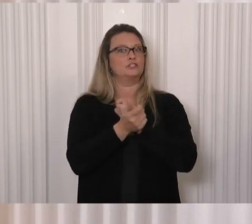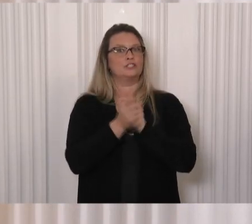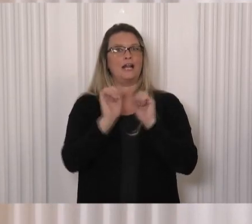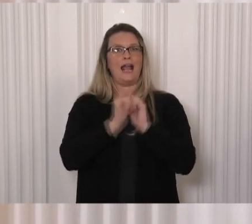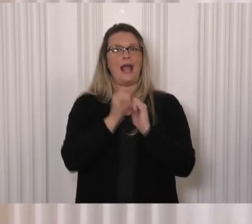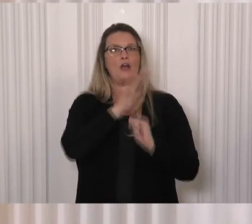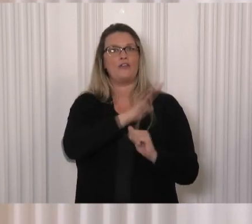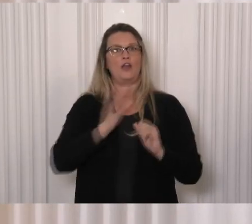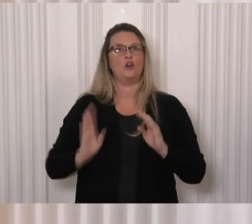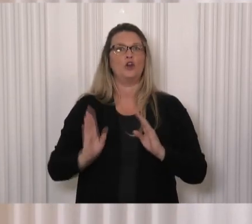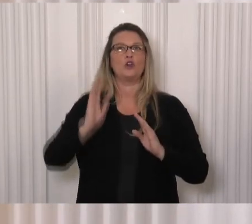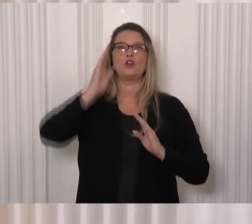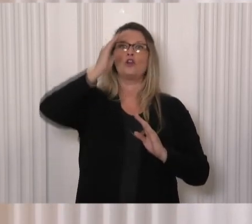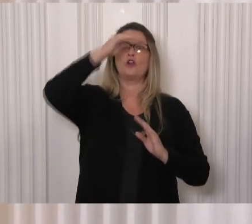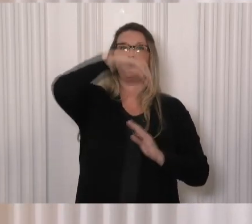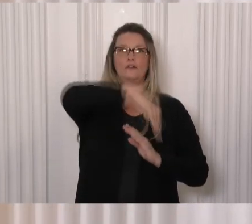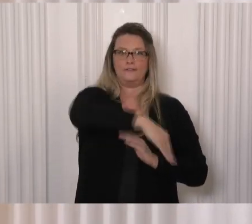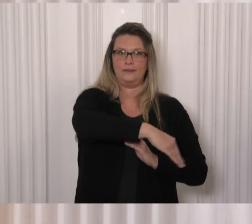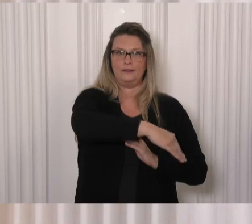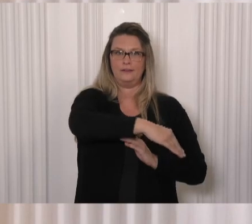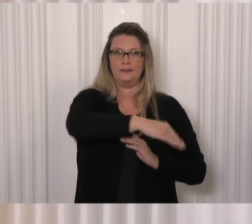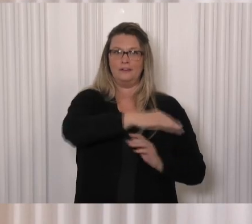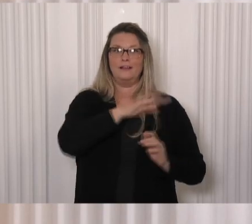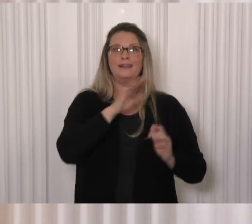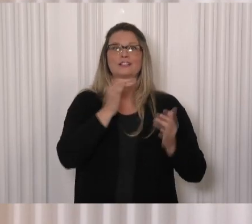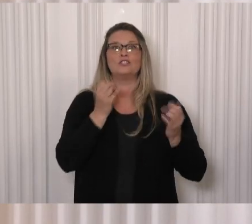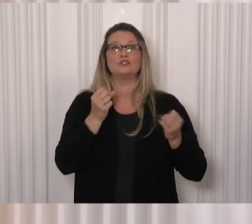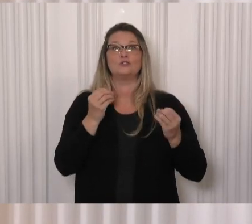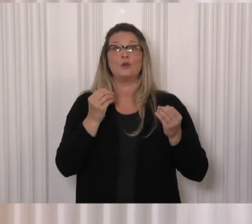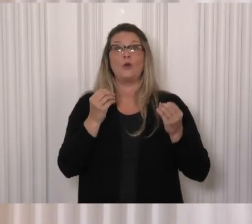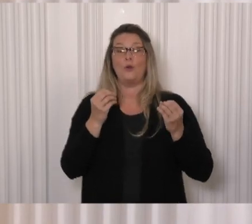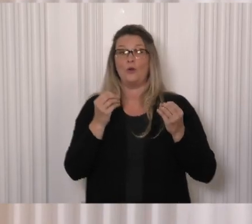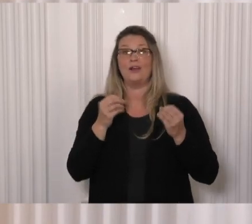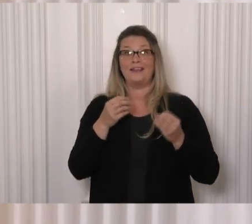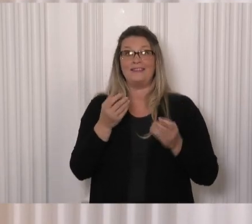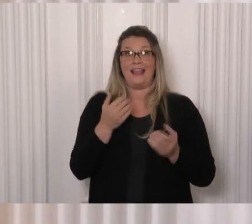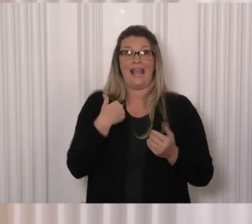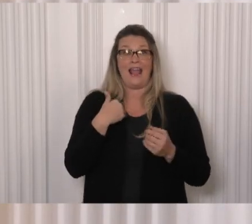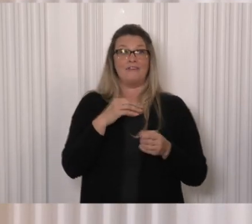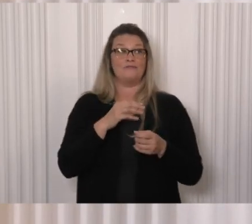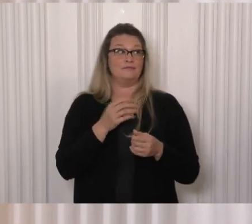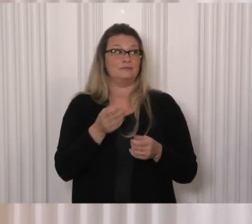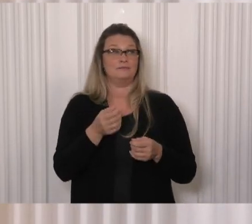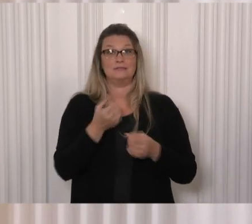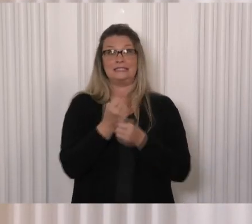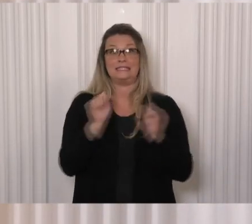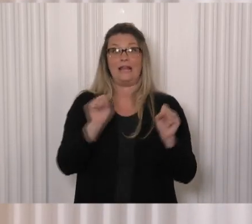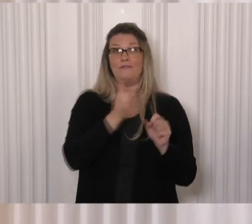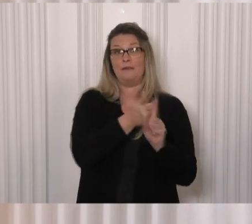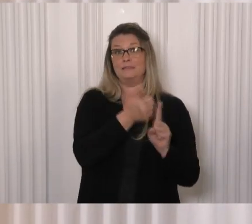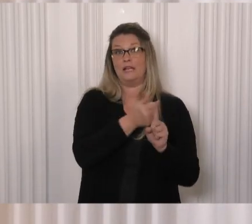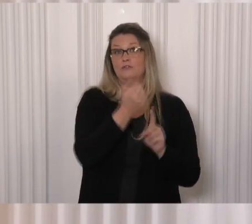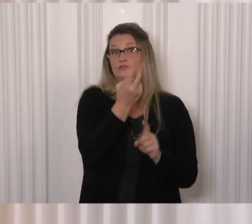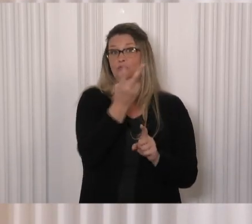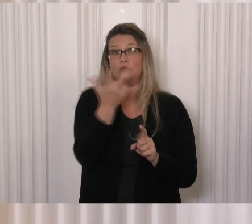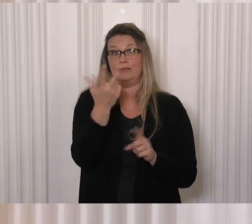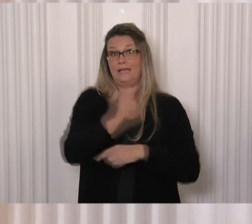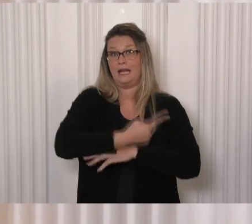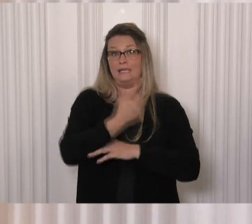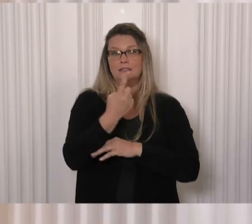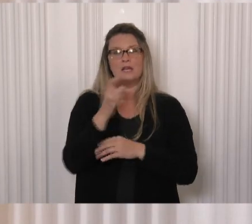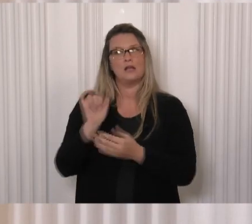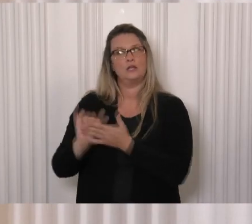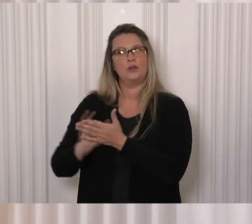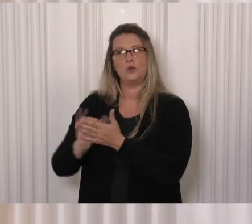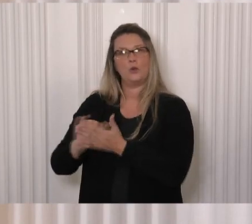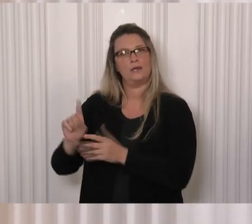how fast the rate of spread is. So they've bought themselves several days. They're busy, but they're not underwater like New York. And they've